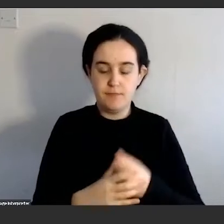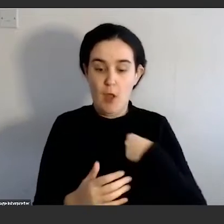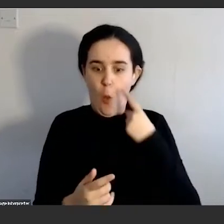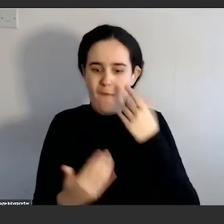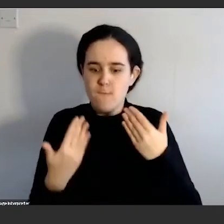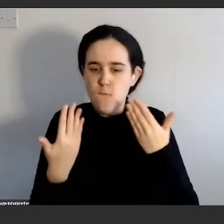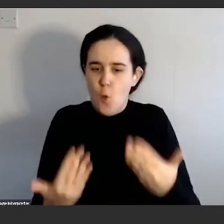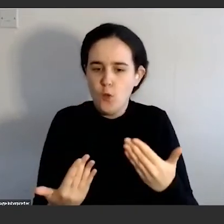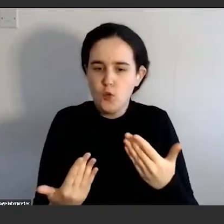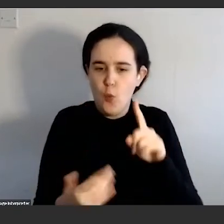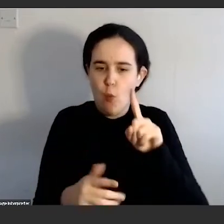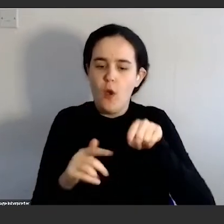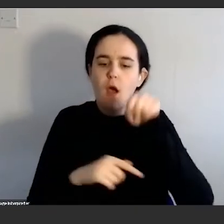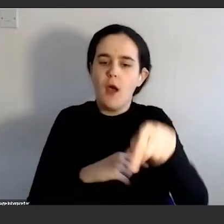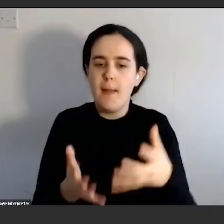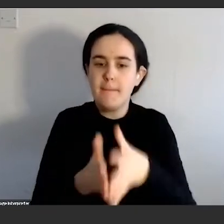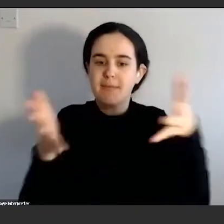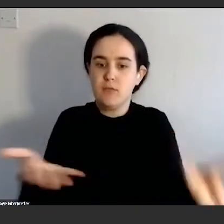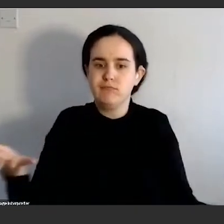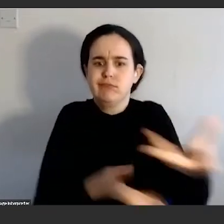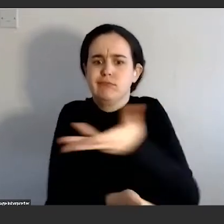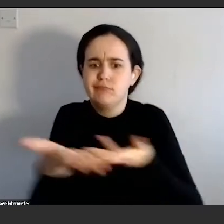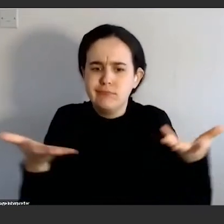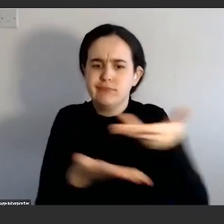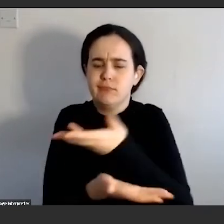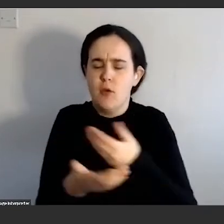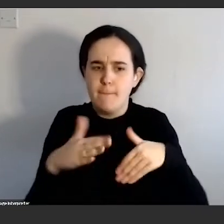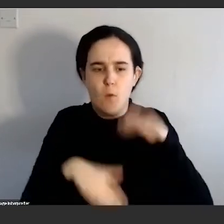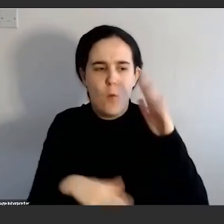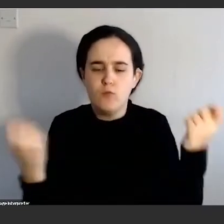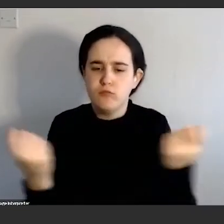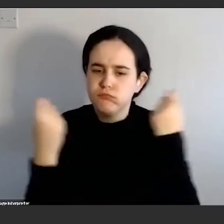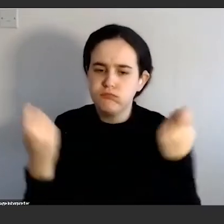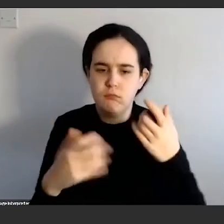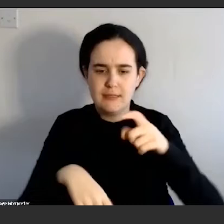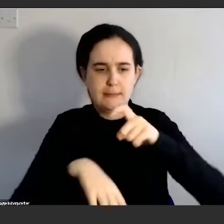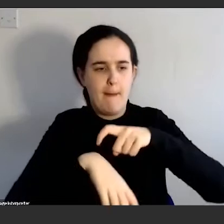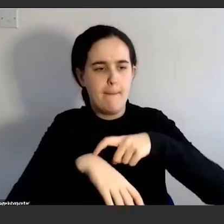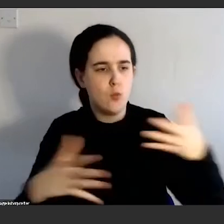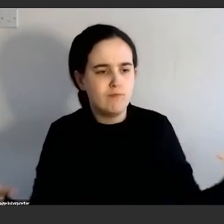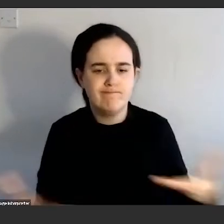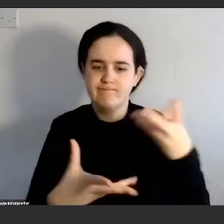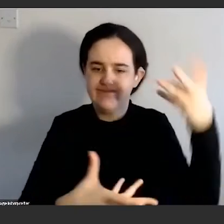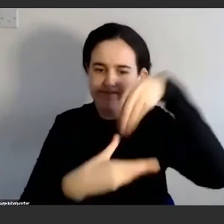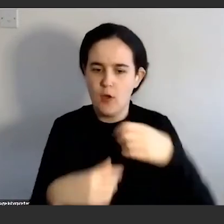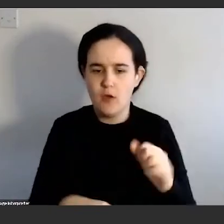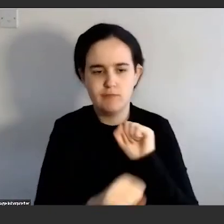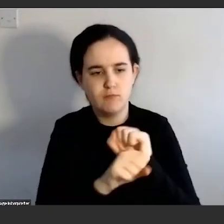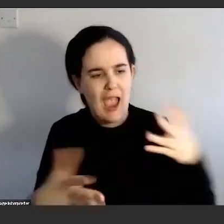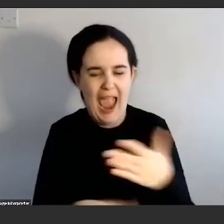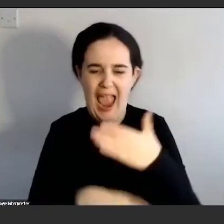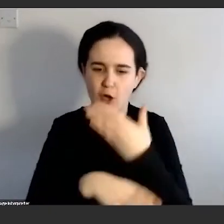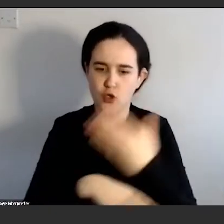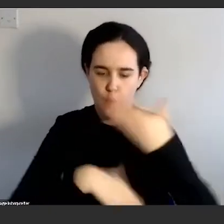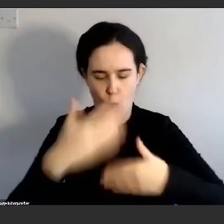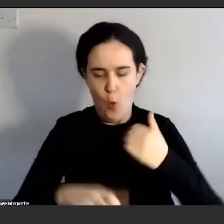of opportunity, of possibilities that can be achieved through unity of purpose, collaboration, and resolve. And